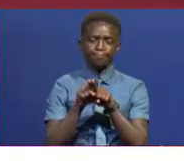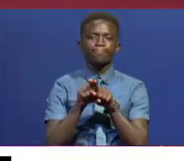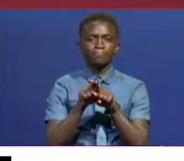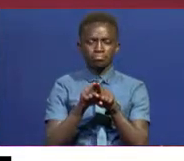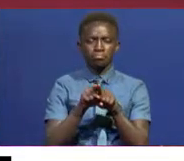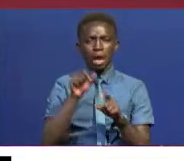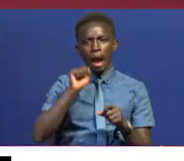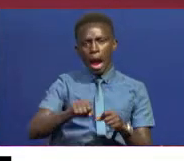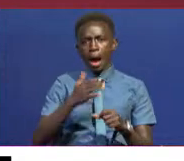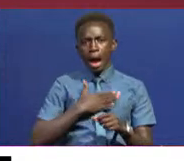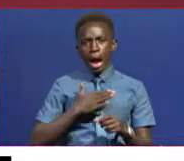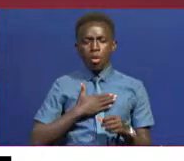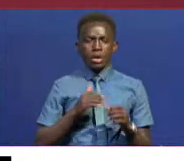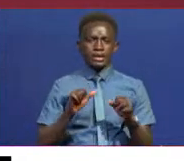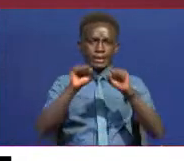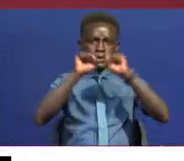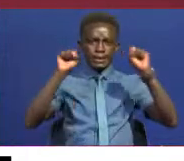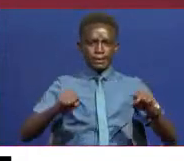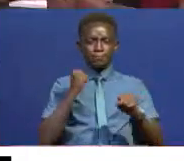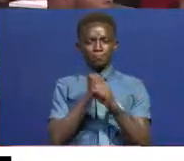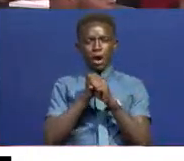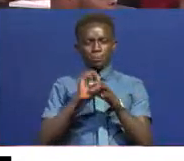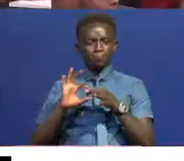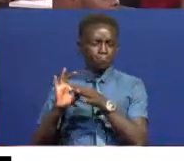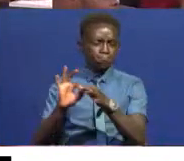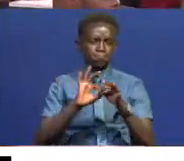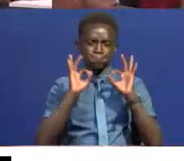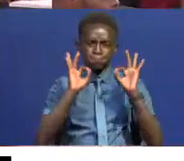value system within the public service. Thank you, Excellency.